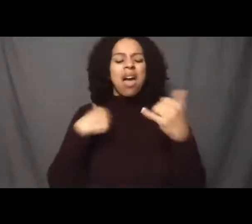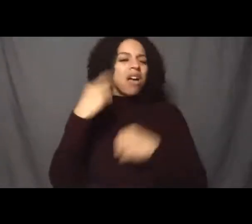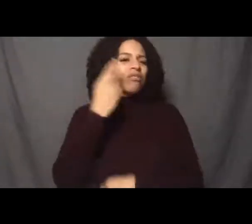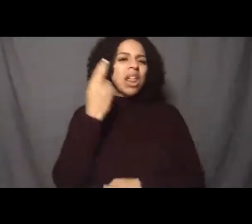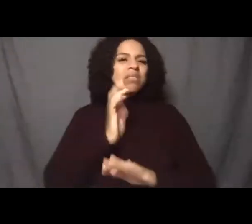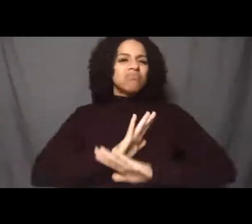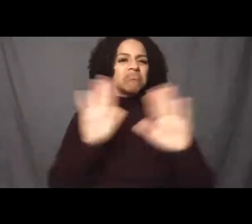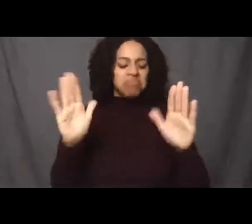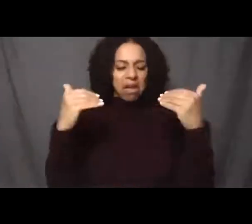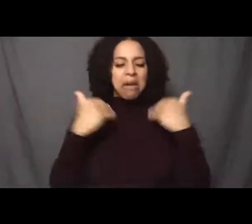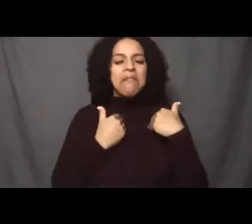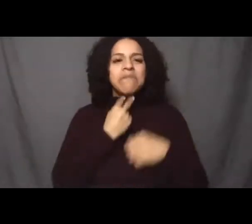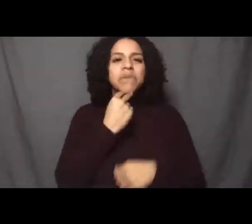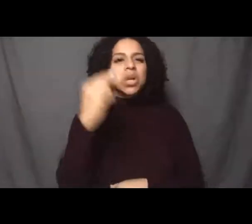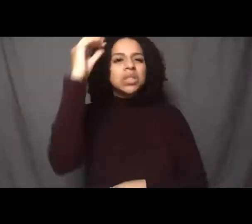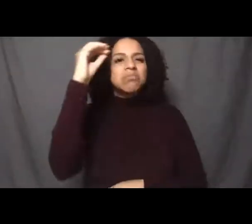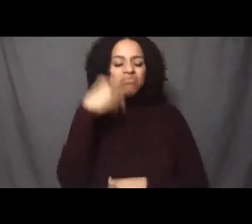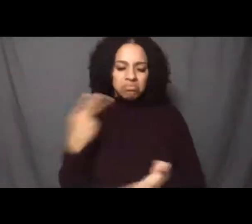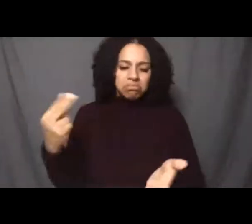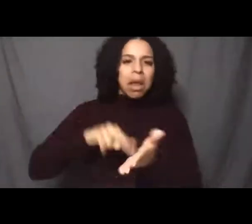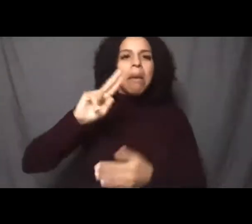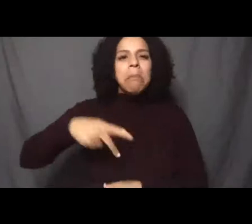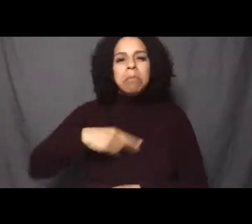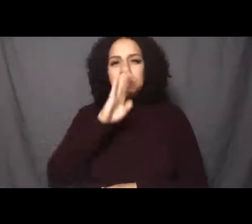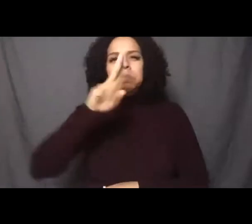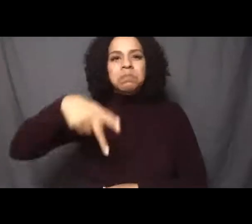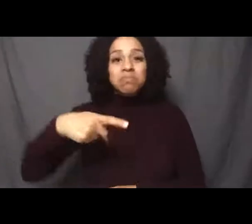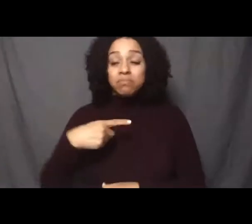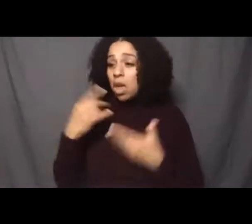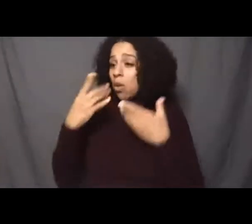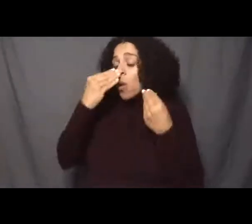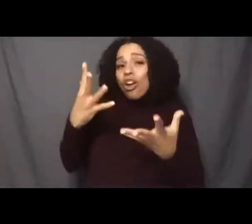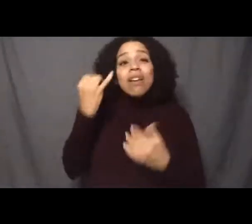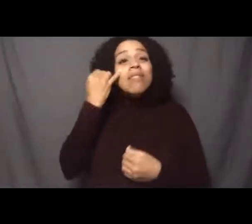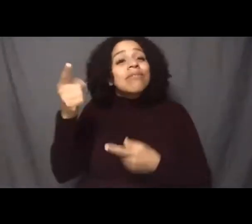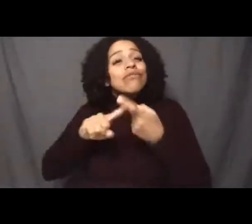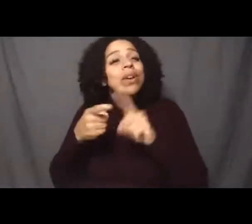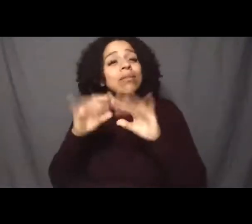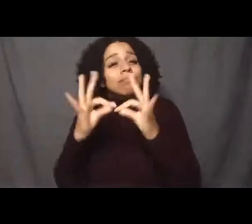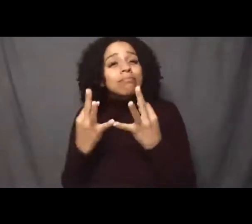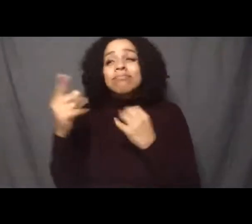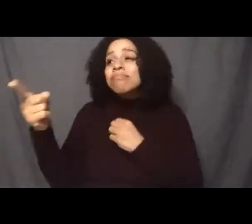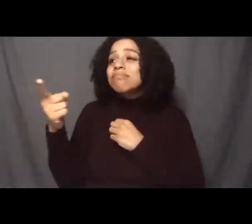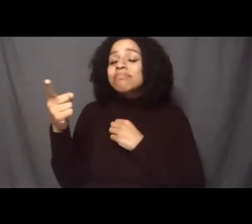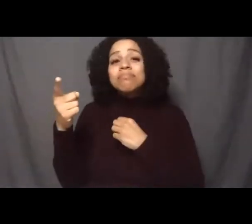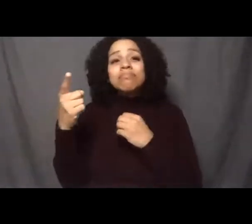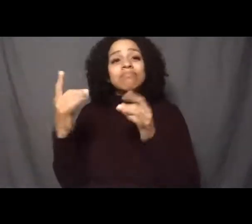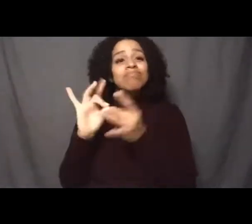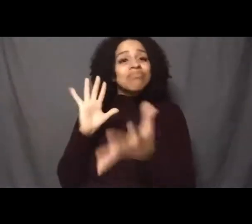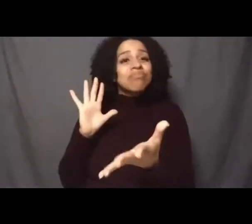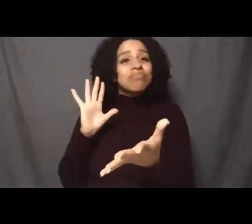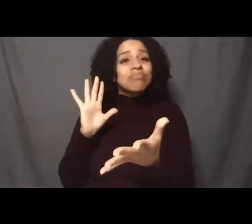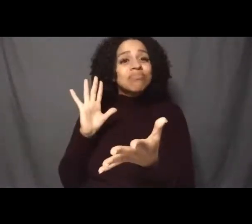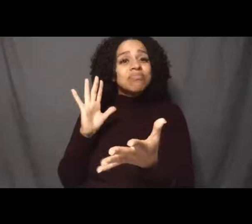have a voice. And if I lose friends and family because they haven't found their voice, then so be it.